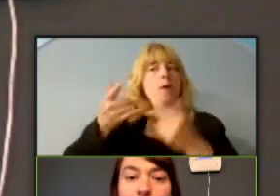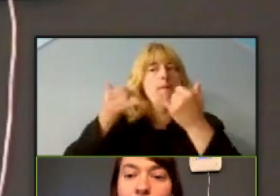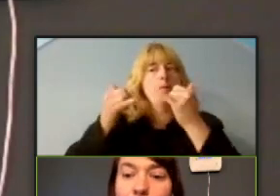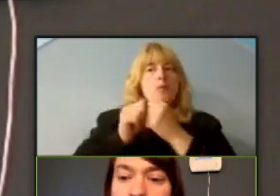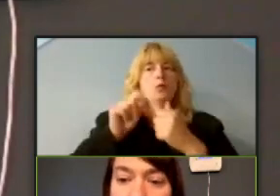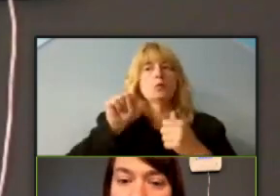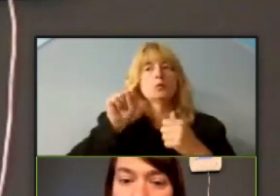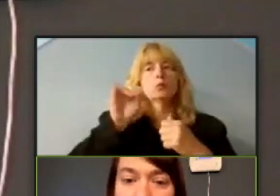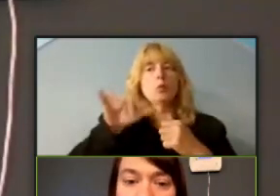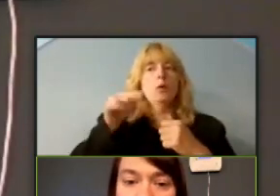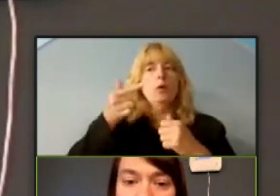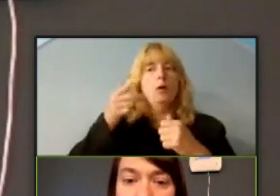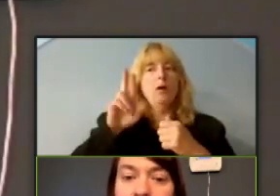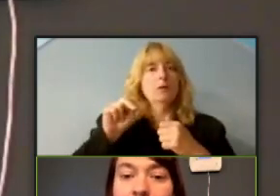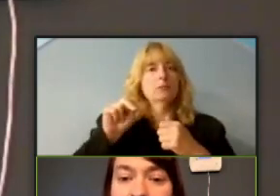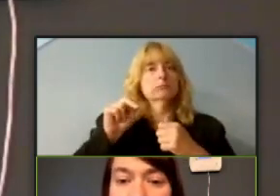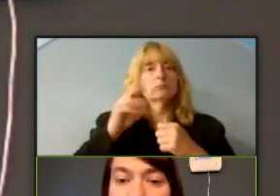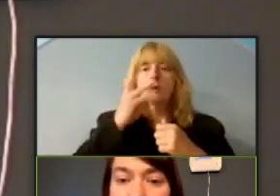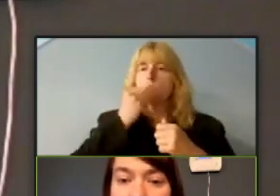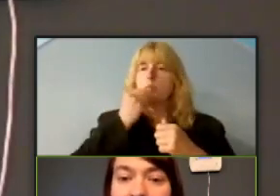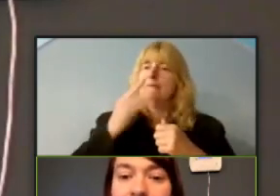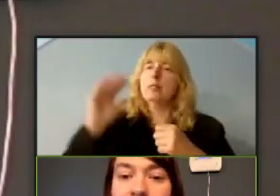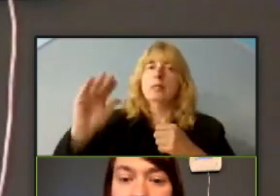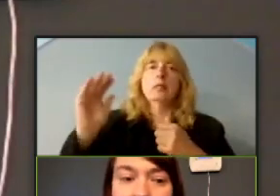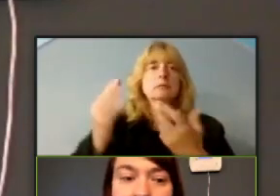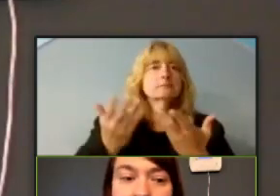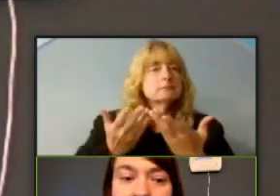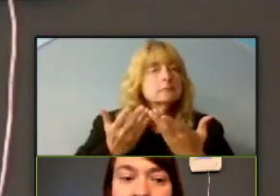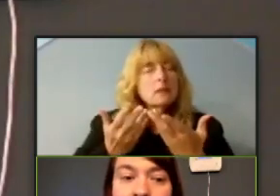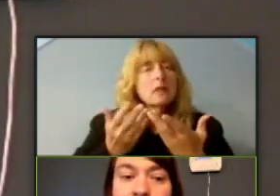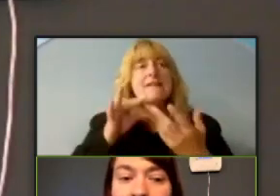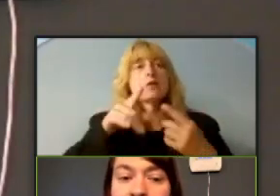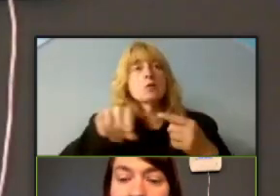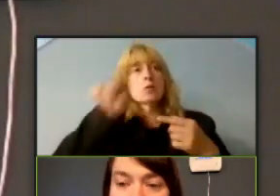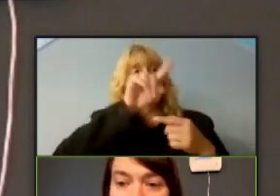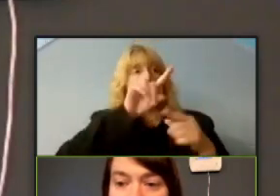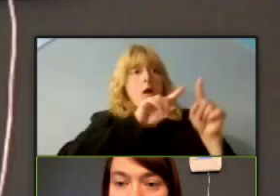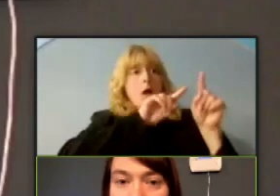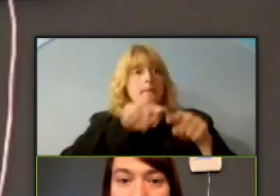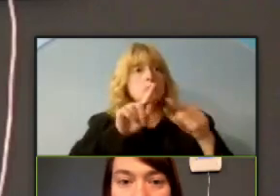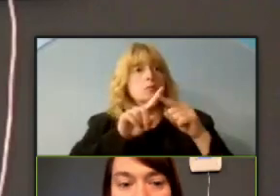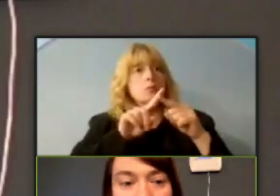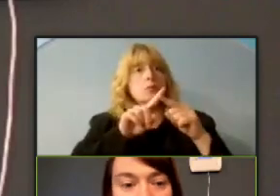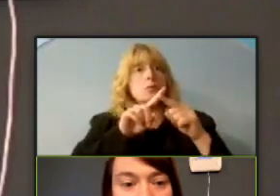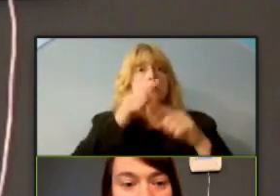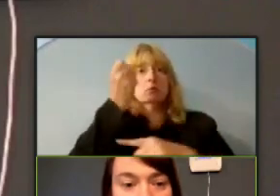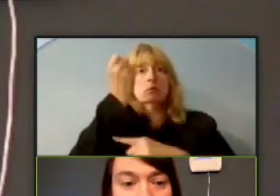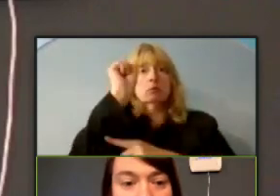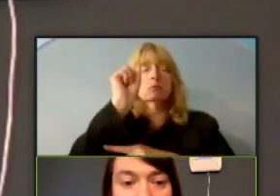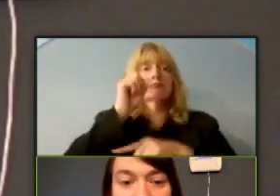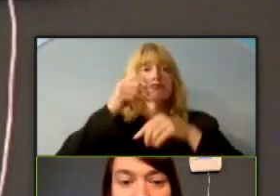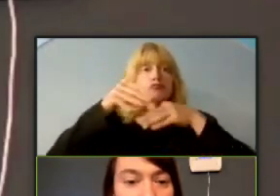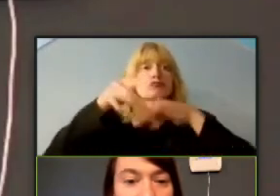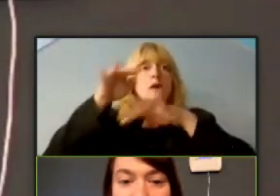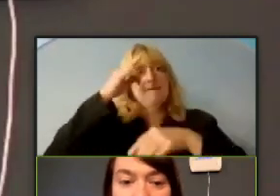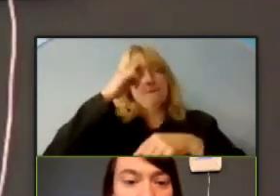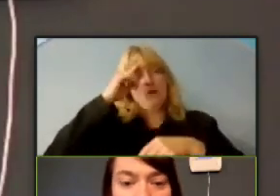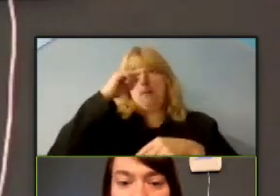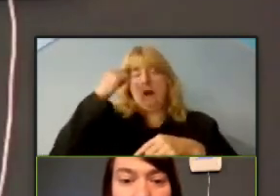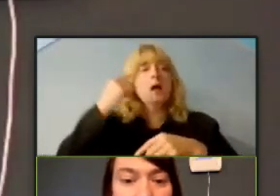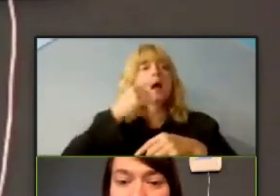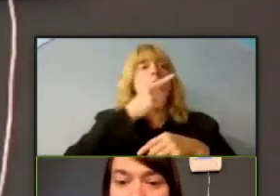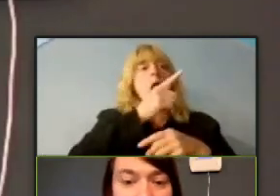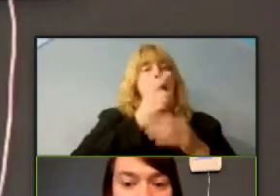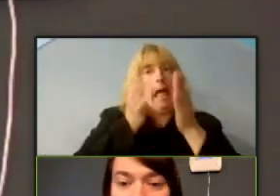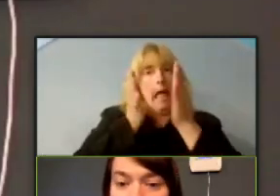If you are coming to a rally for Black folks, check in with Black leadership before you start using